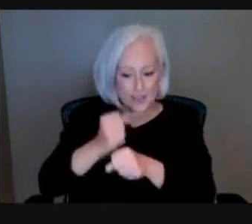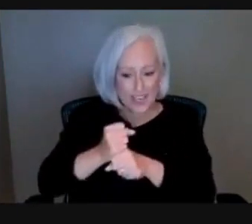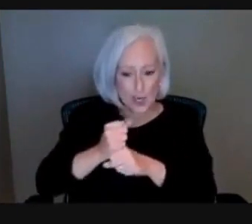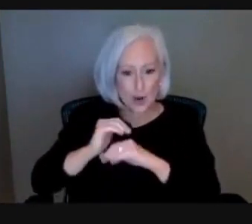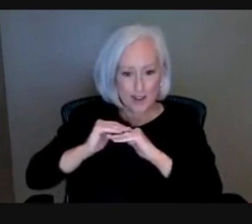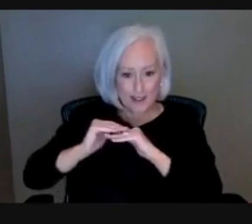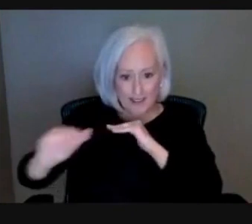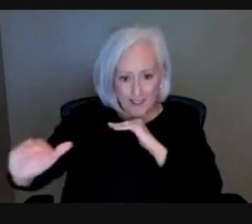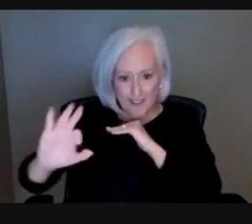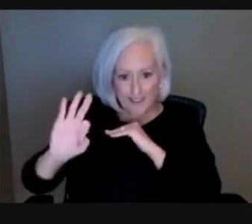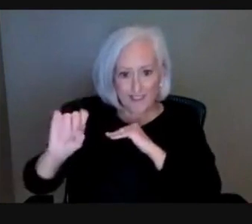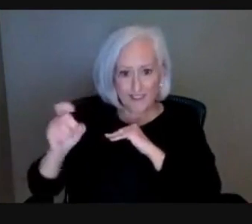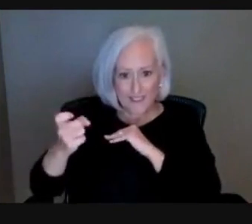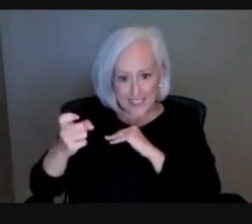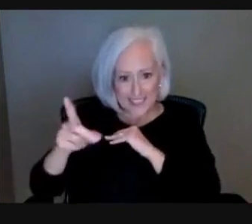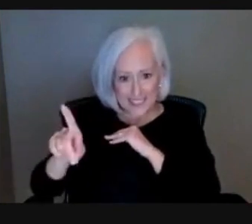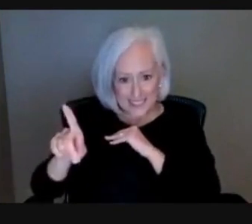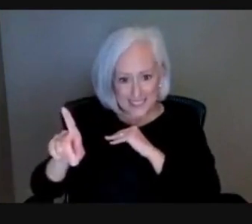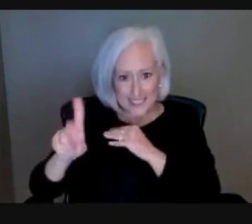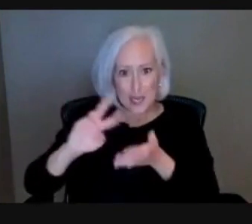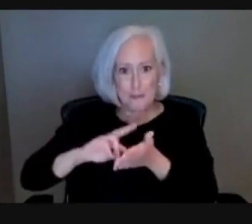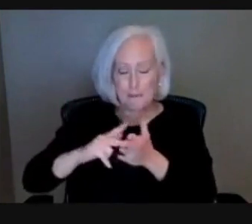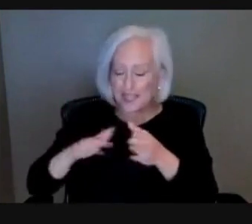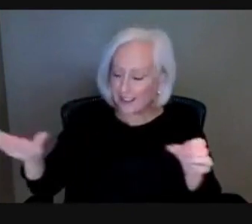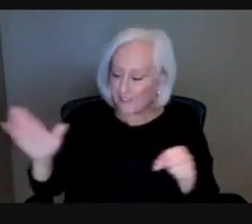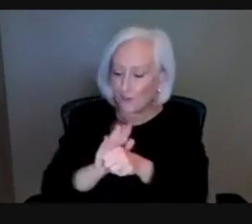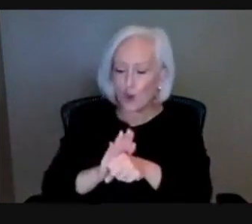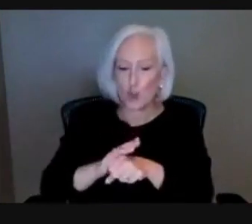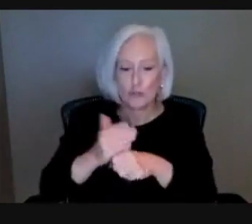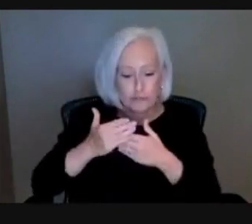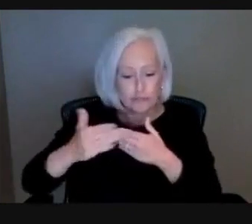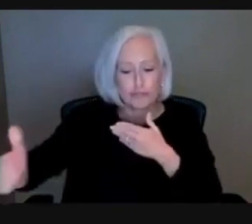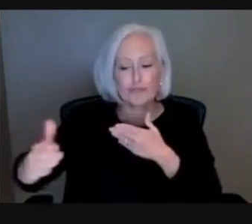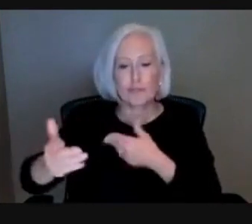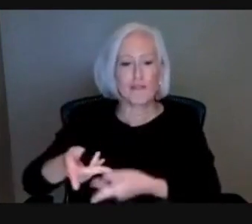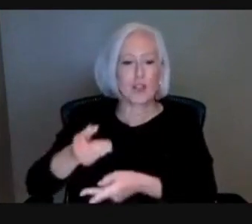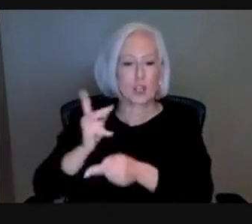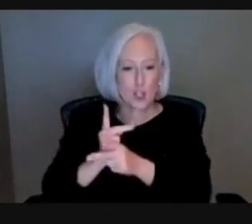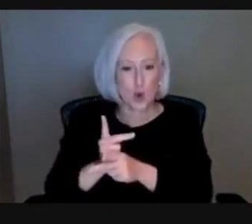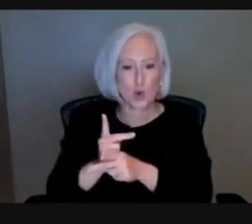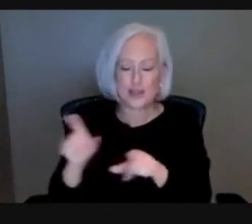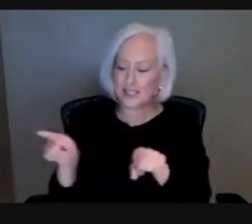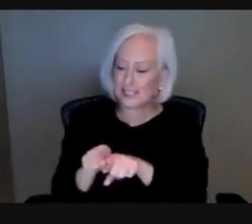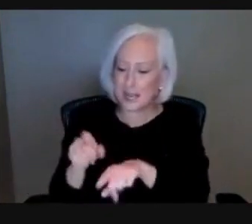or a 30-year fixed rate is fixed for the entire duration of your home loan.